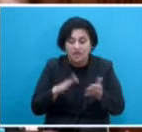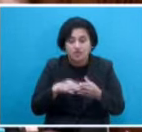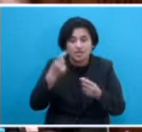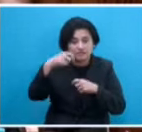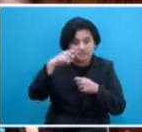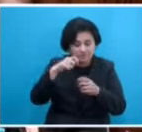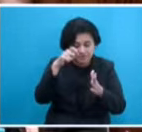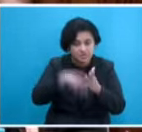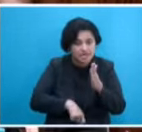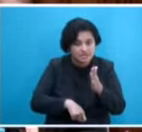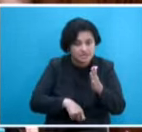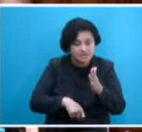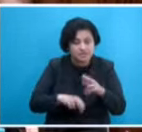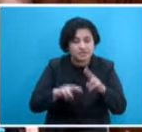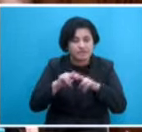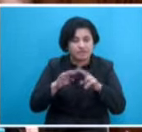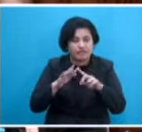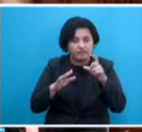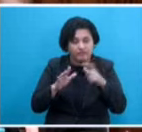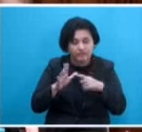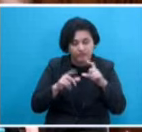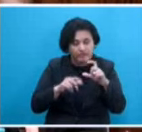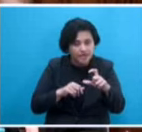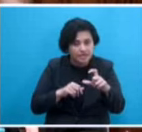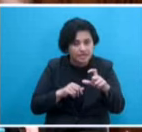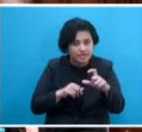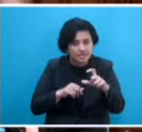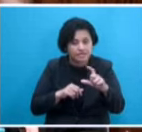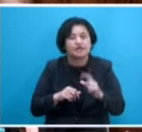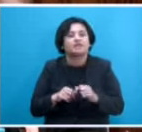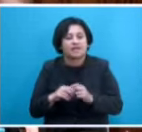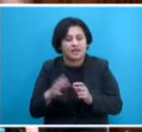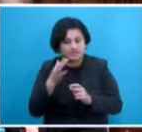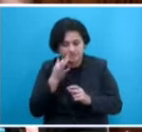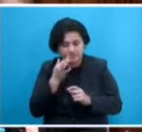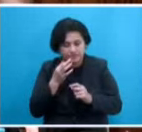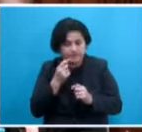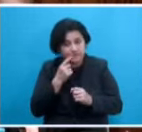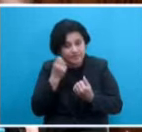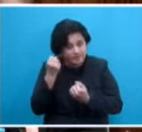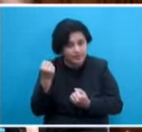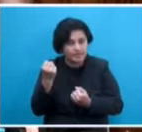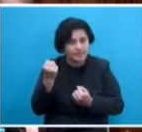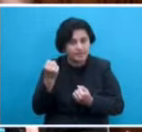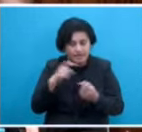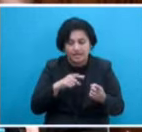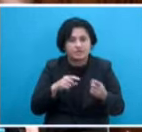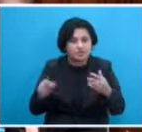by FICAC and FRCS, with every major decision bottlenecking with the Attorney